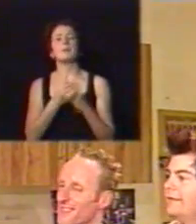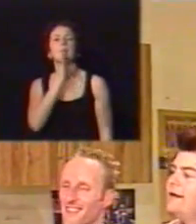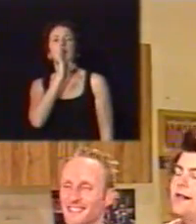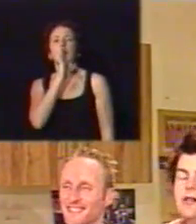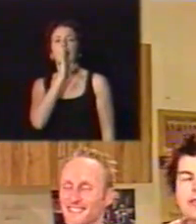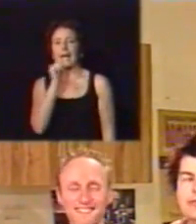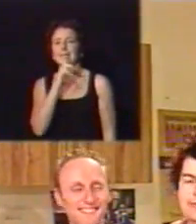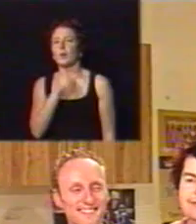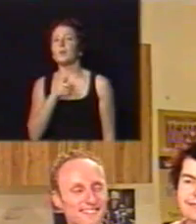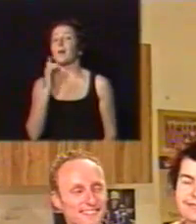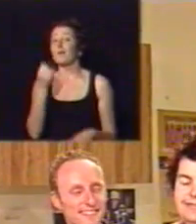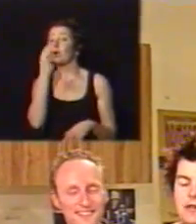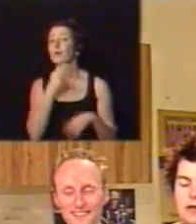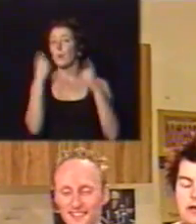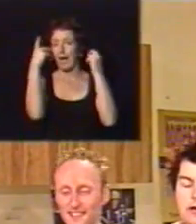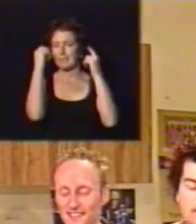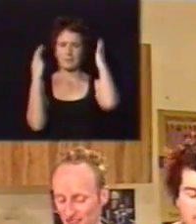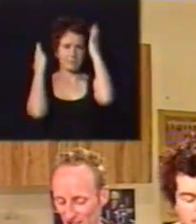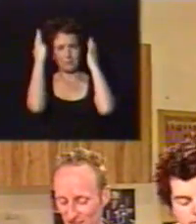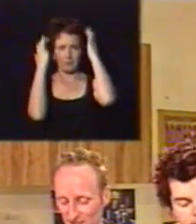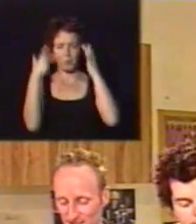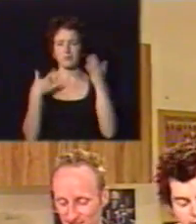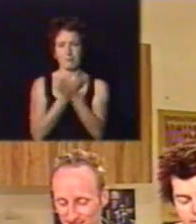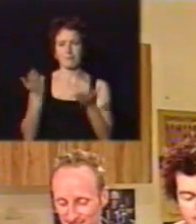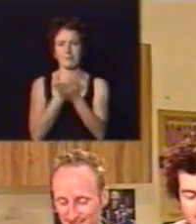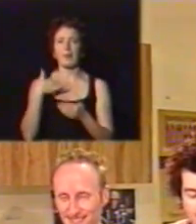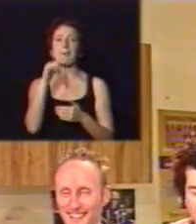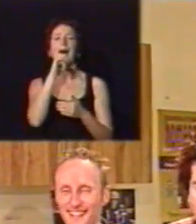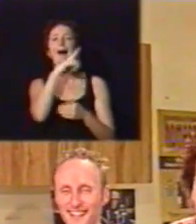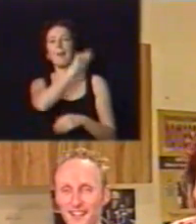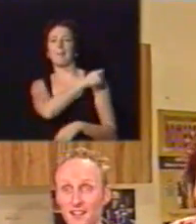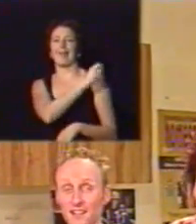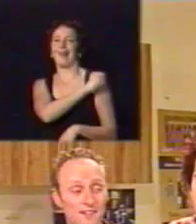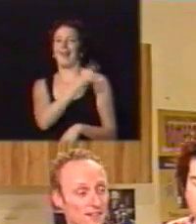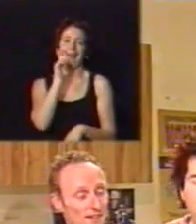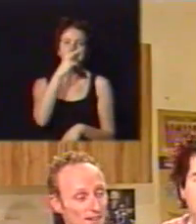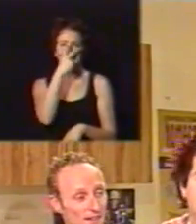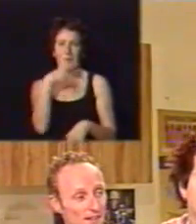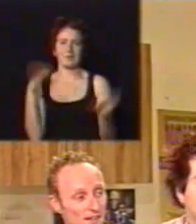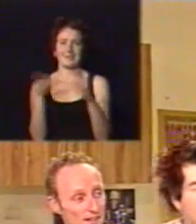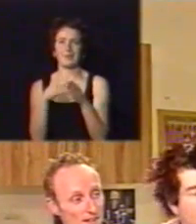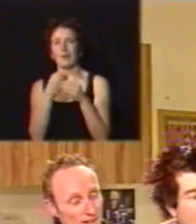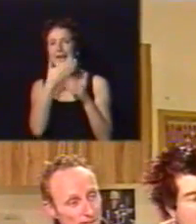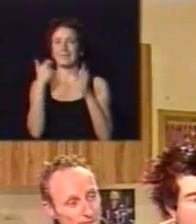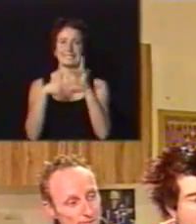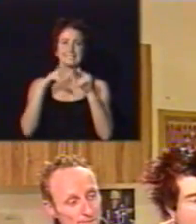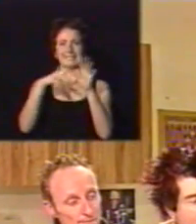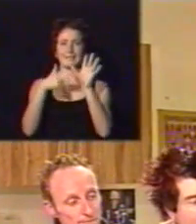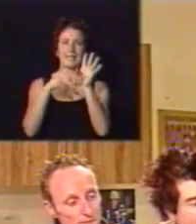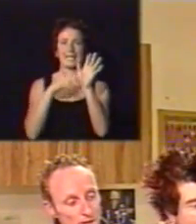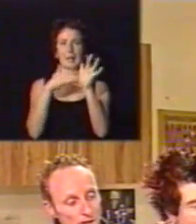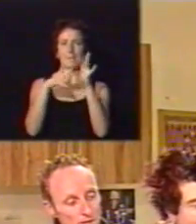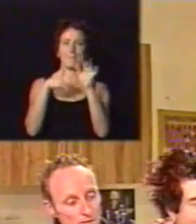a few ideas bandied around the bar at the Peel last night by none other than the lovely Tiffany Minogue